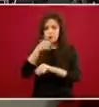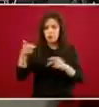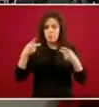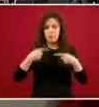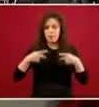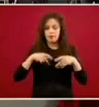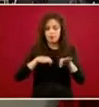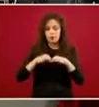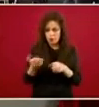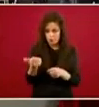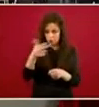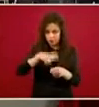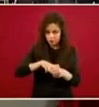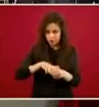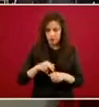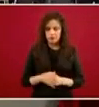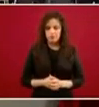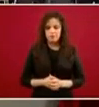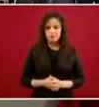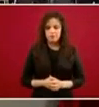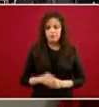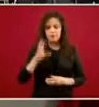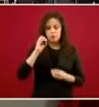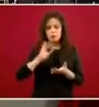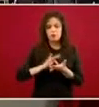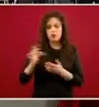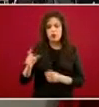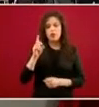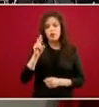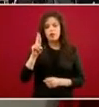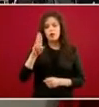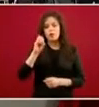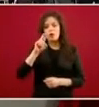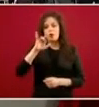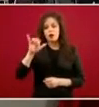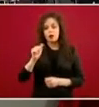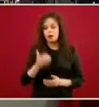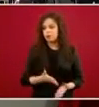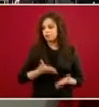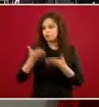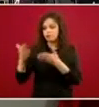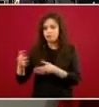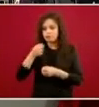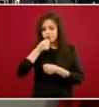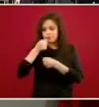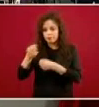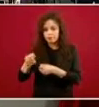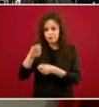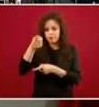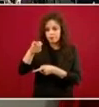for carrying out with this strategy. So please make the aggression stop. Thank you.